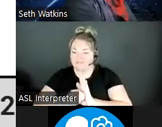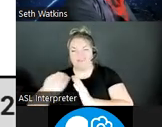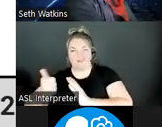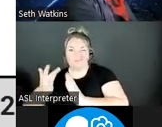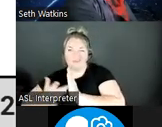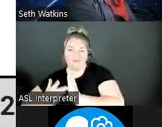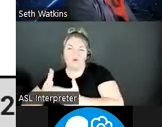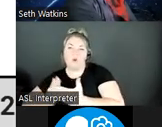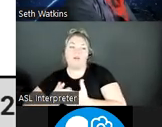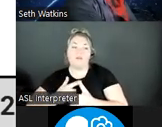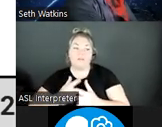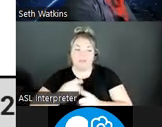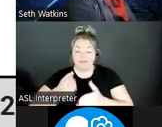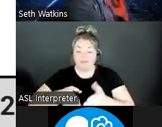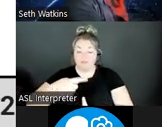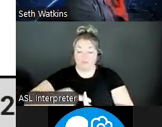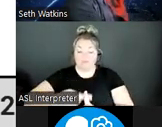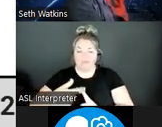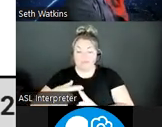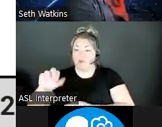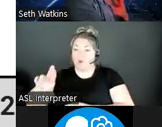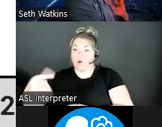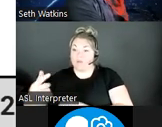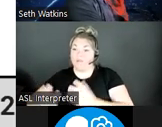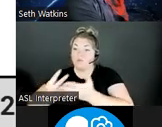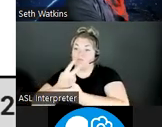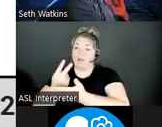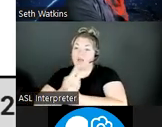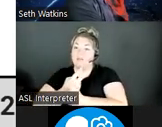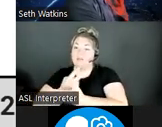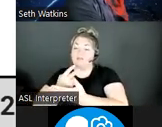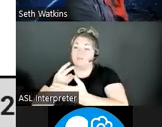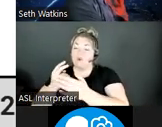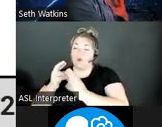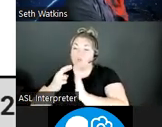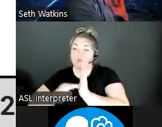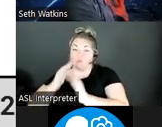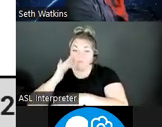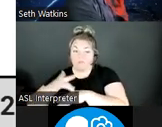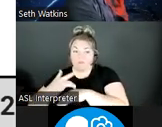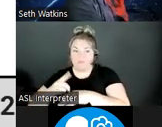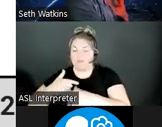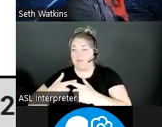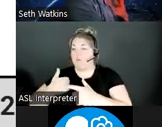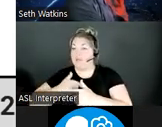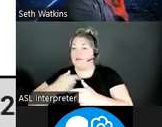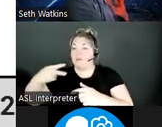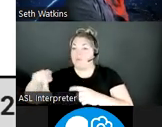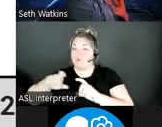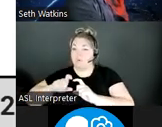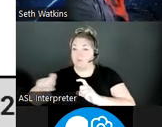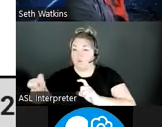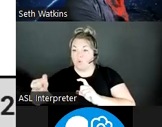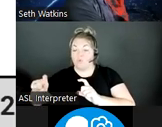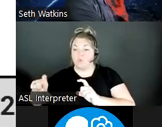in August, those revised rules will be available. And then we've got our little purple row of State Board of Human